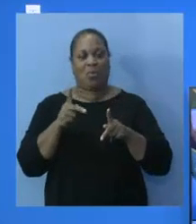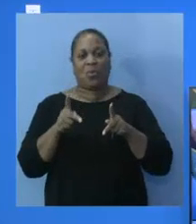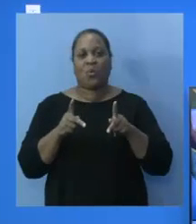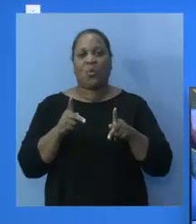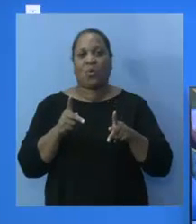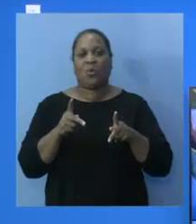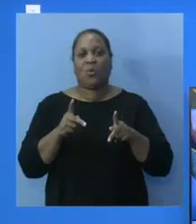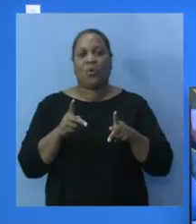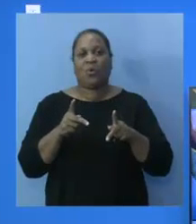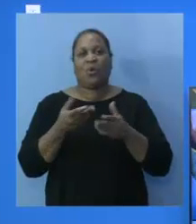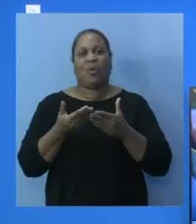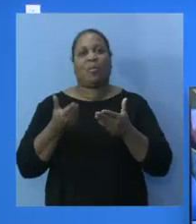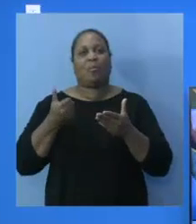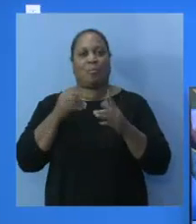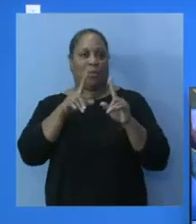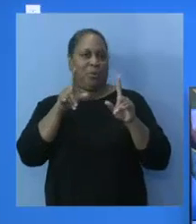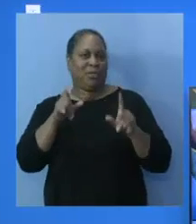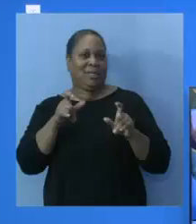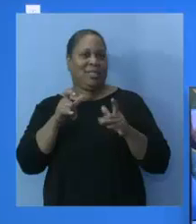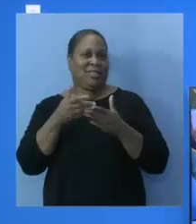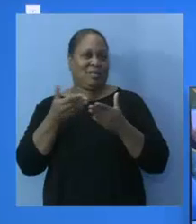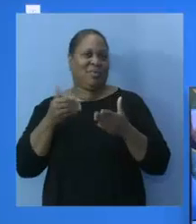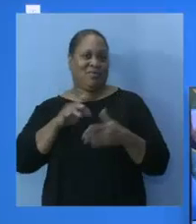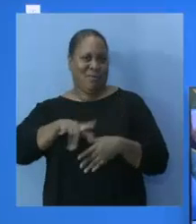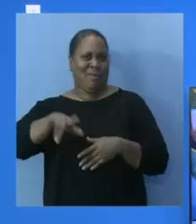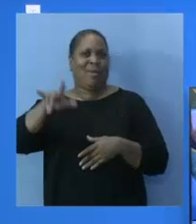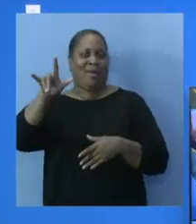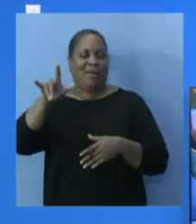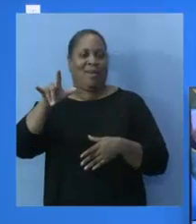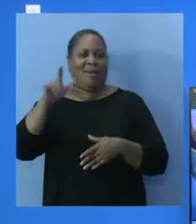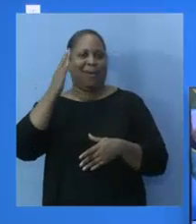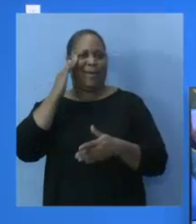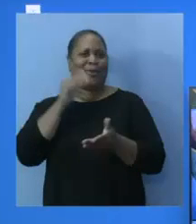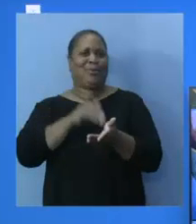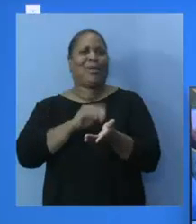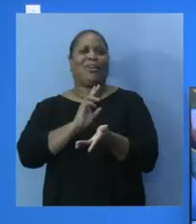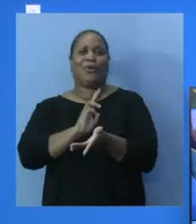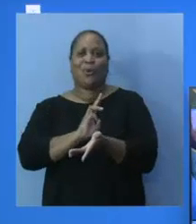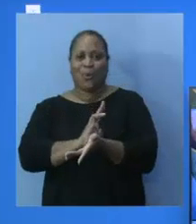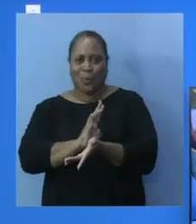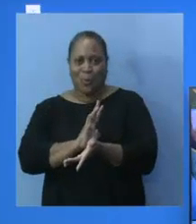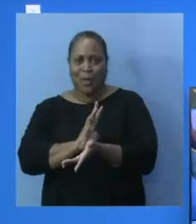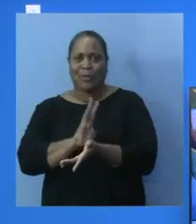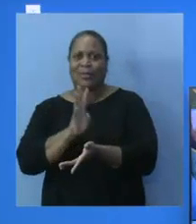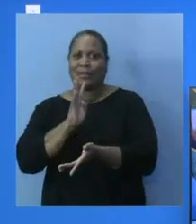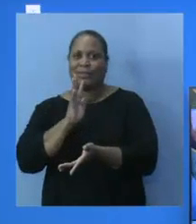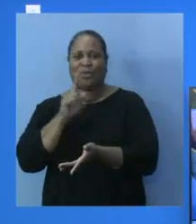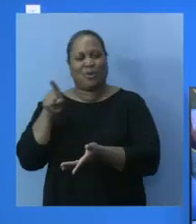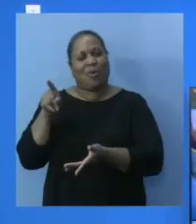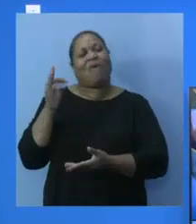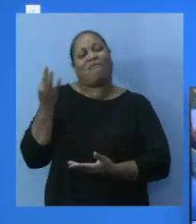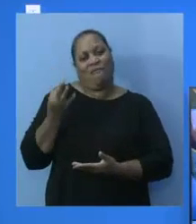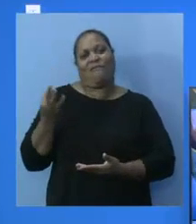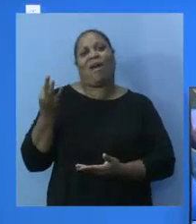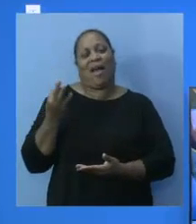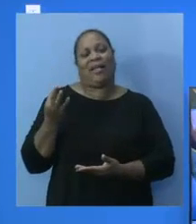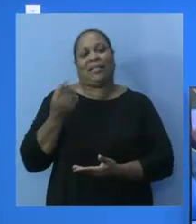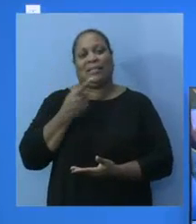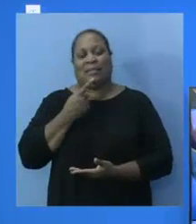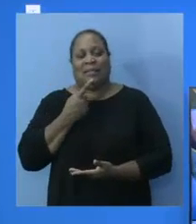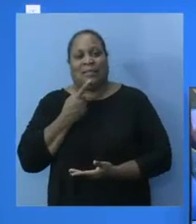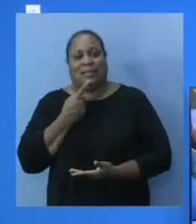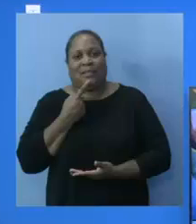a pre-test before they go. And I know that Dr. Weldon, when I was speaking to her on Friday, stated